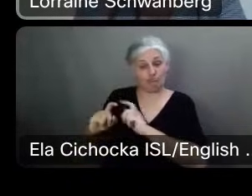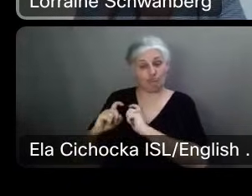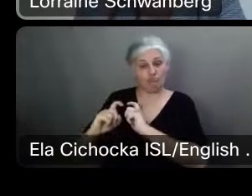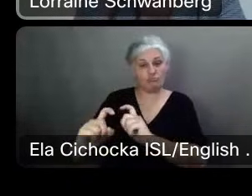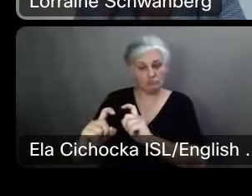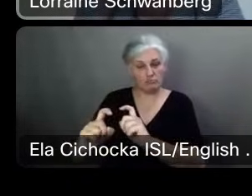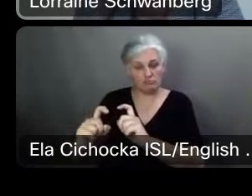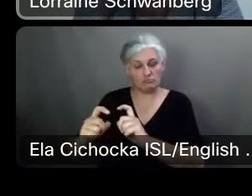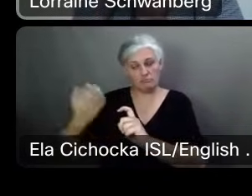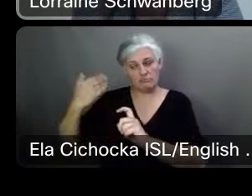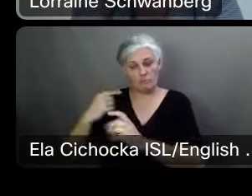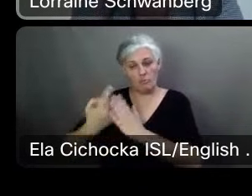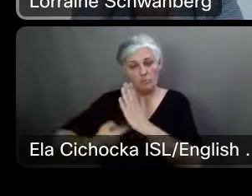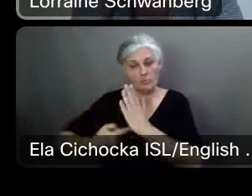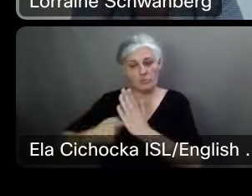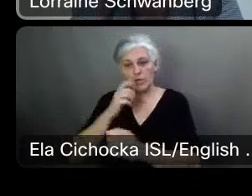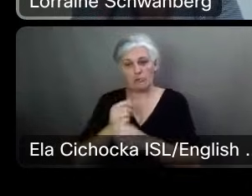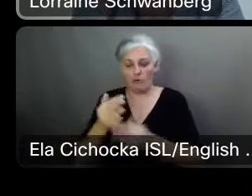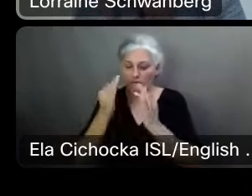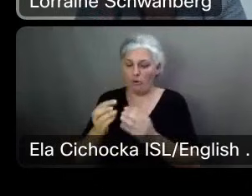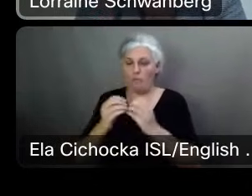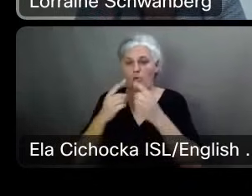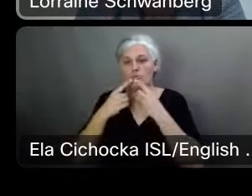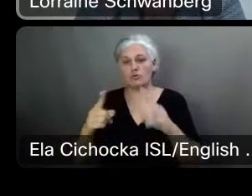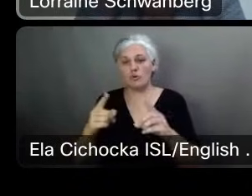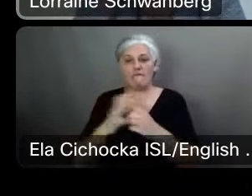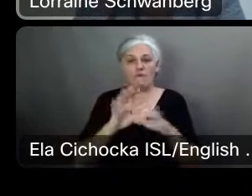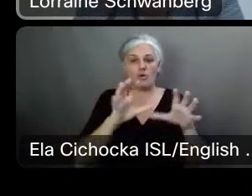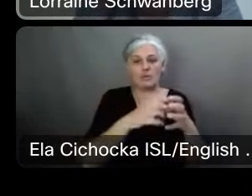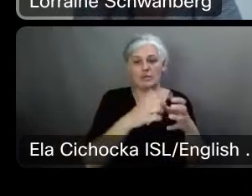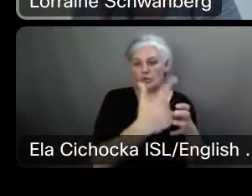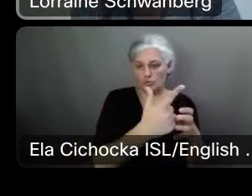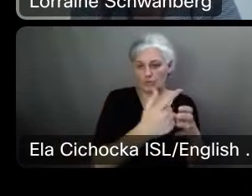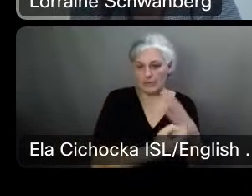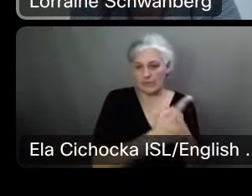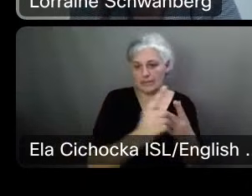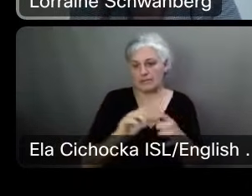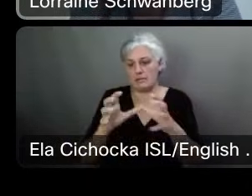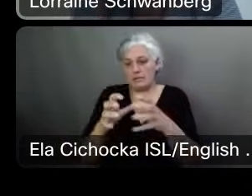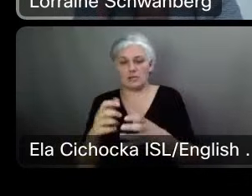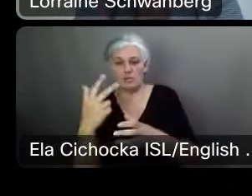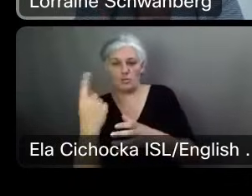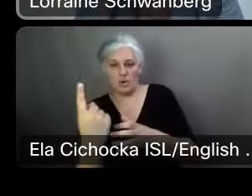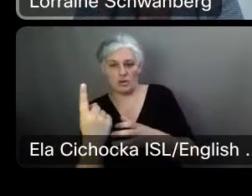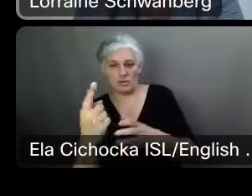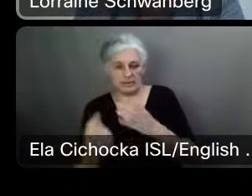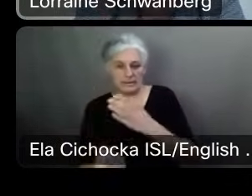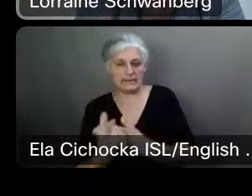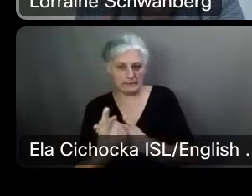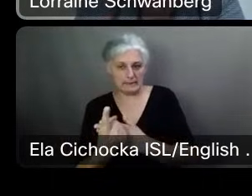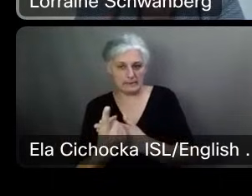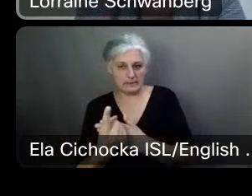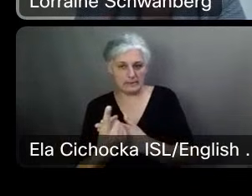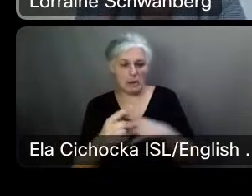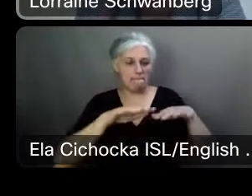always spoken around doing formal open disclosure for Category 2 incidents and Category 1 incidents, so where there was